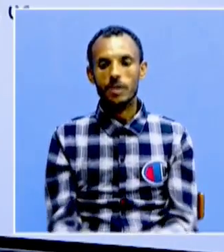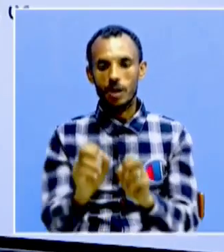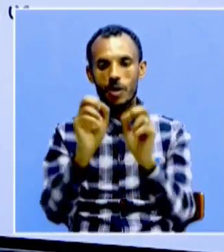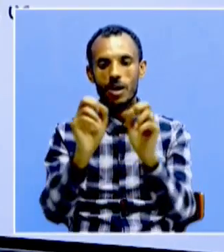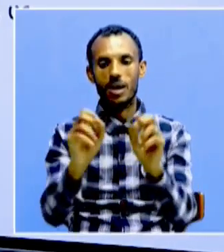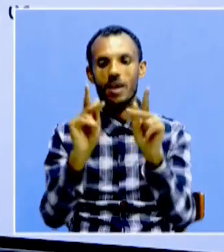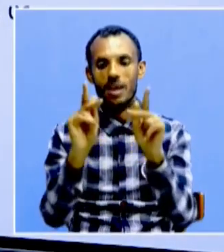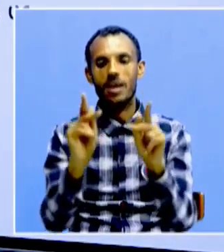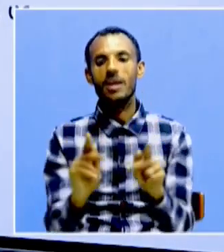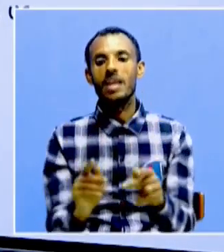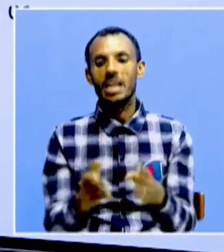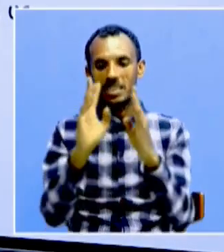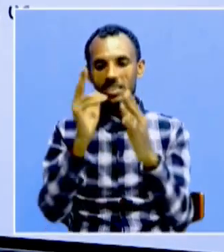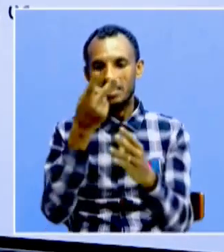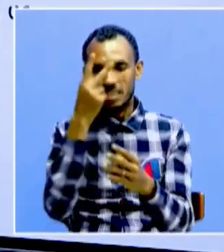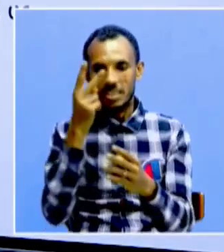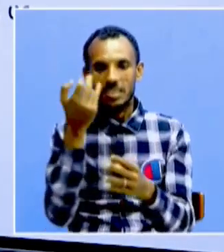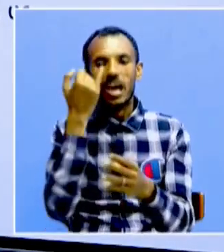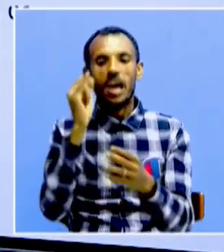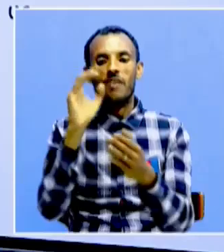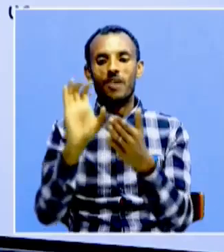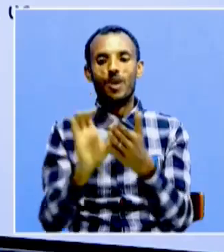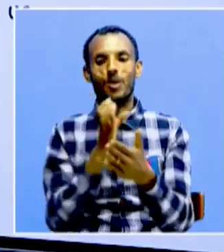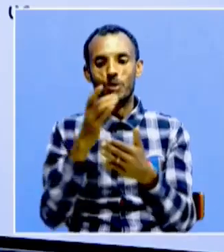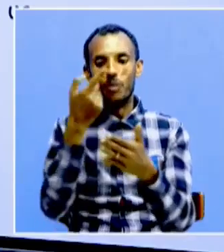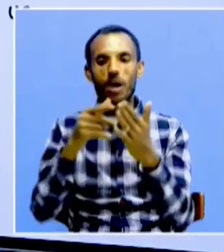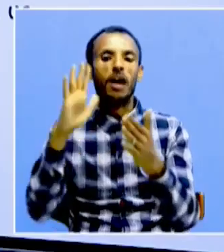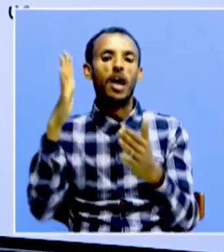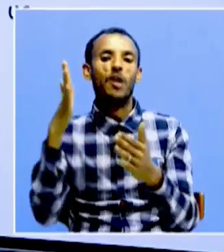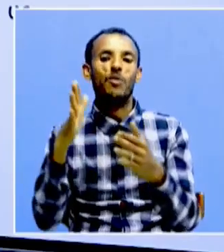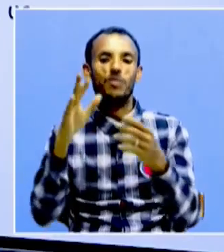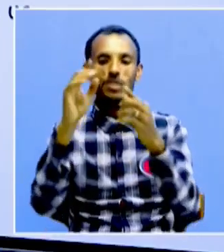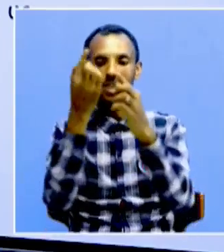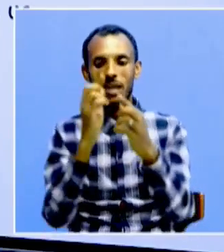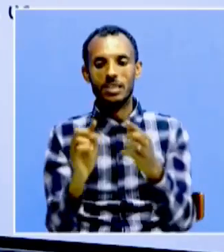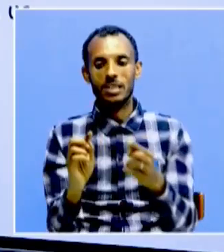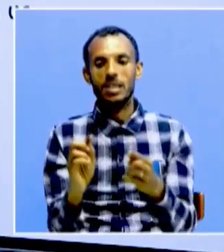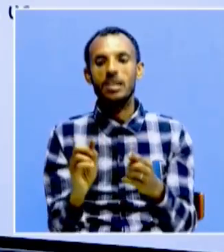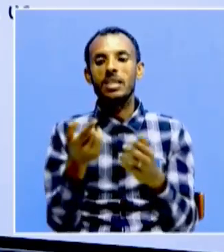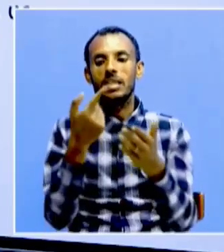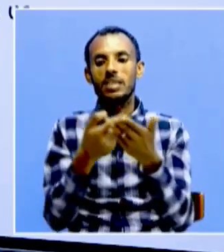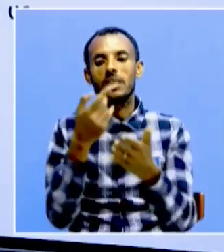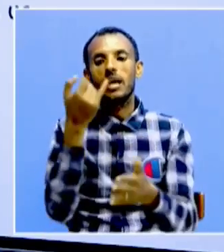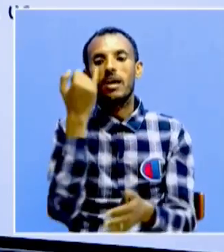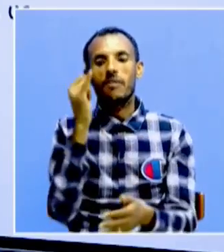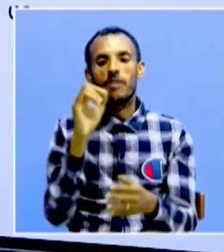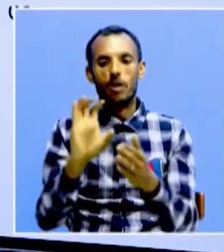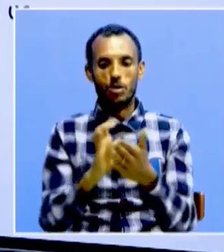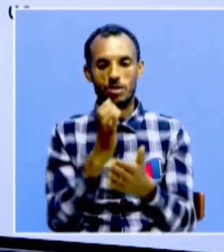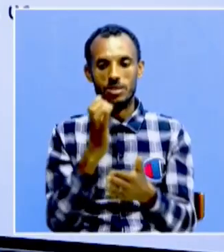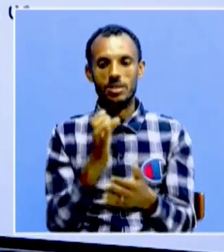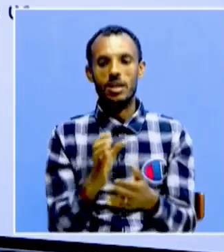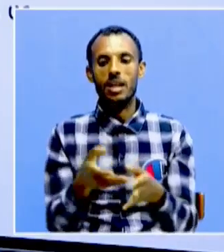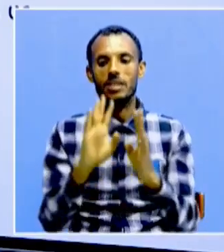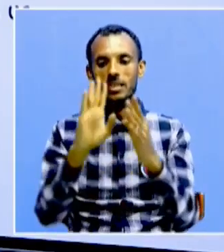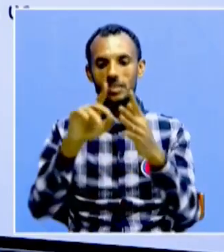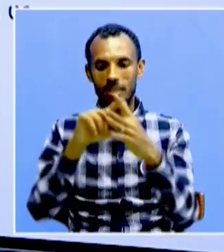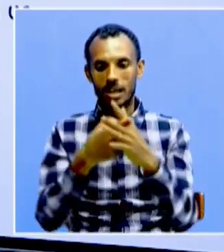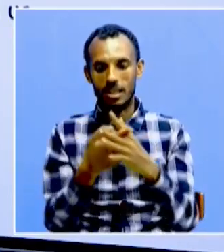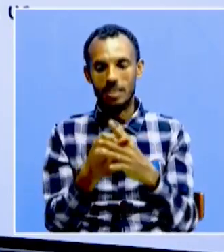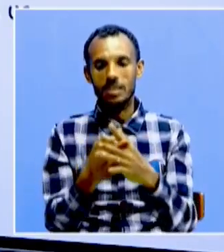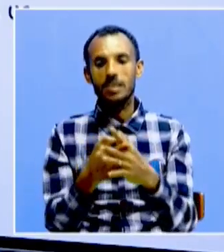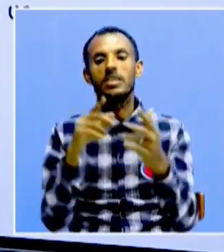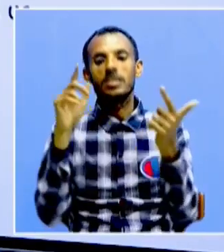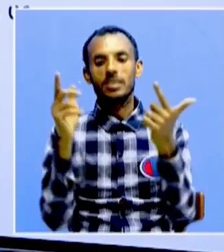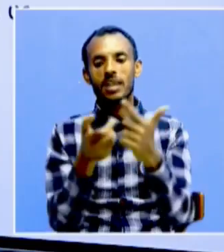Okay, let's see the if clause. What kind of structure are we having in the if clause? Let's start by the second